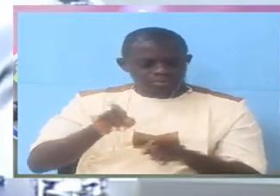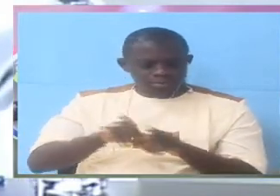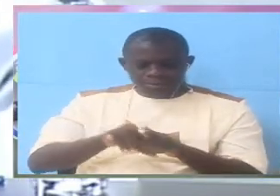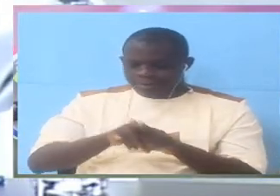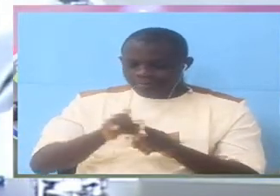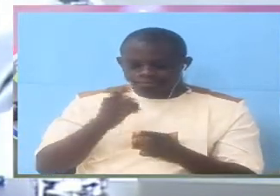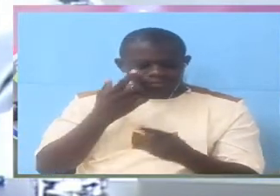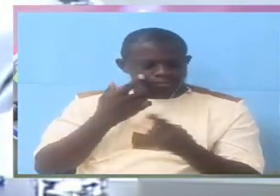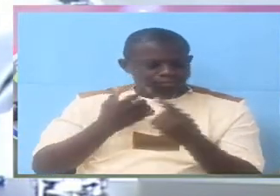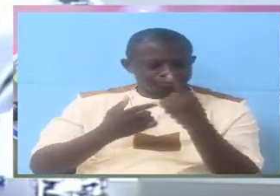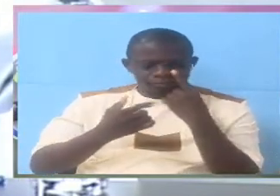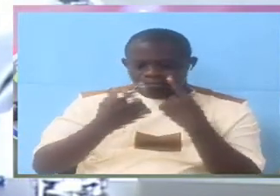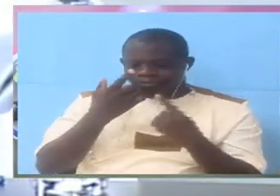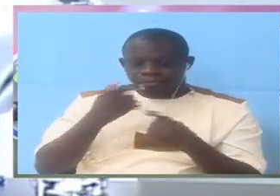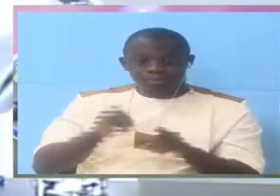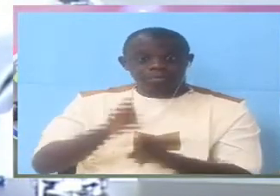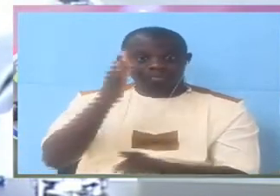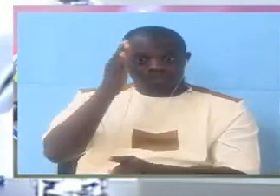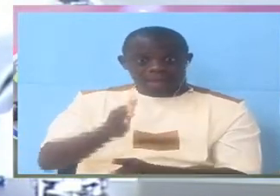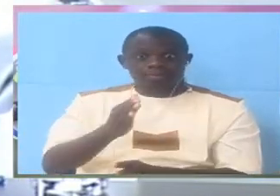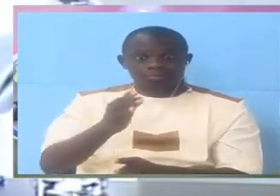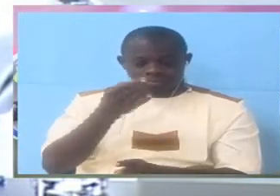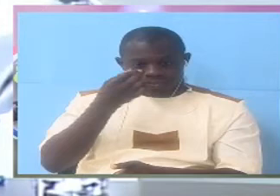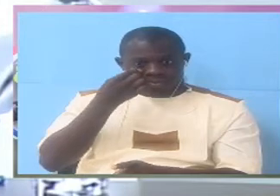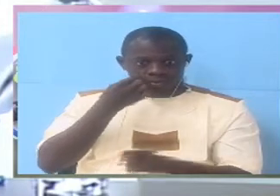Genuine tears.